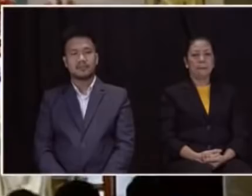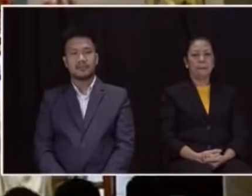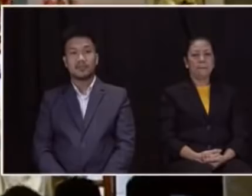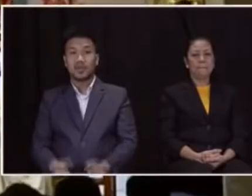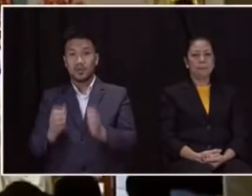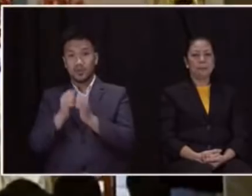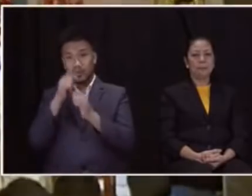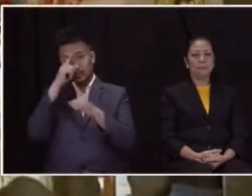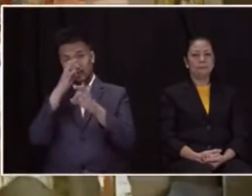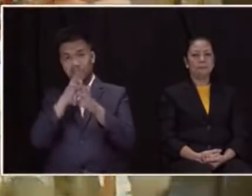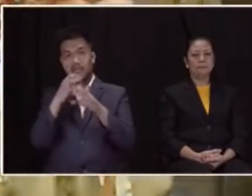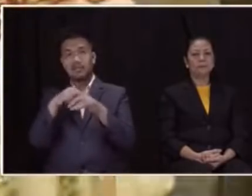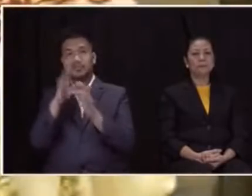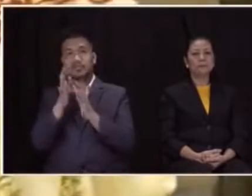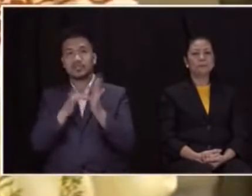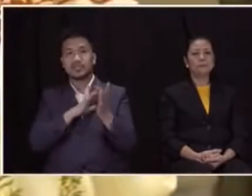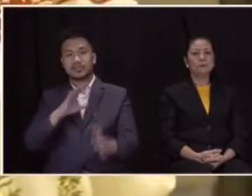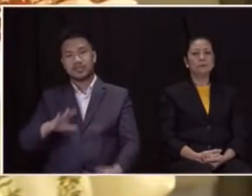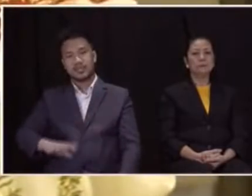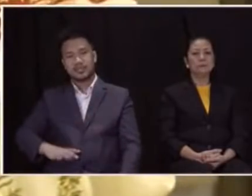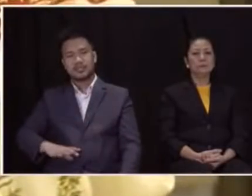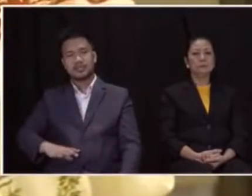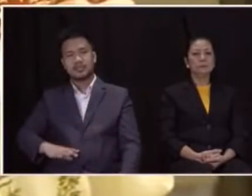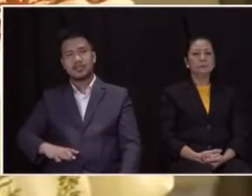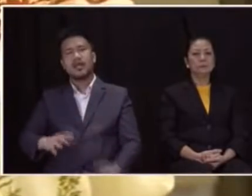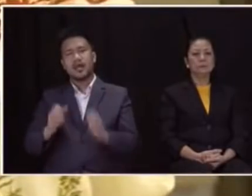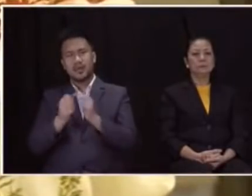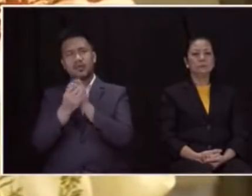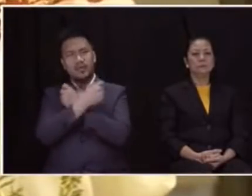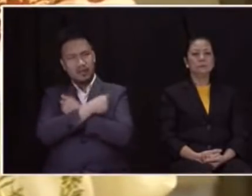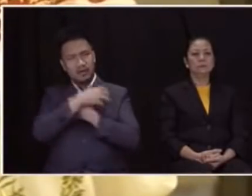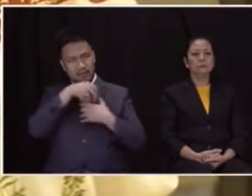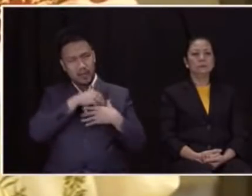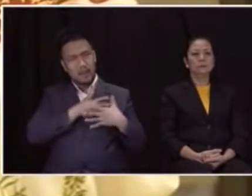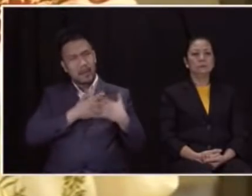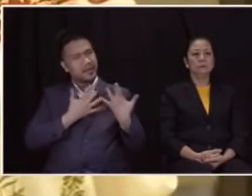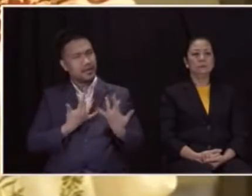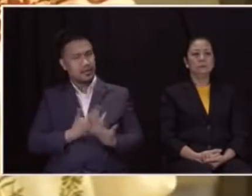with faith in Jesus Christ and with love in my heart,